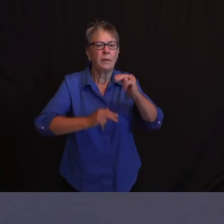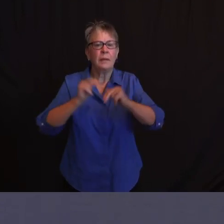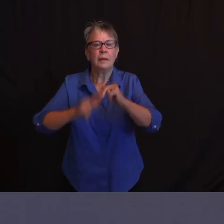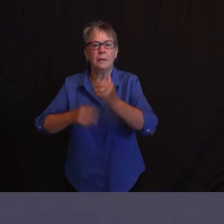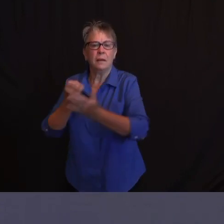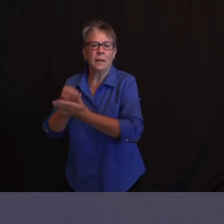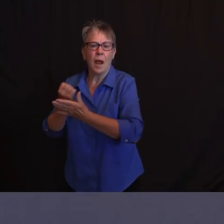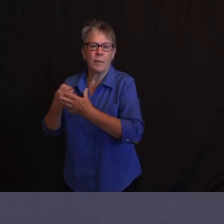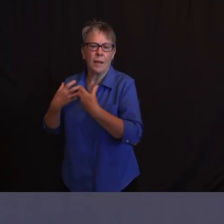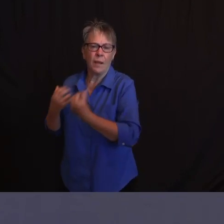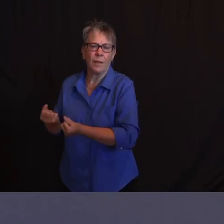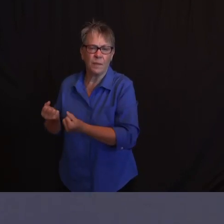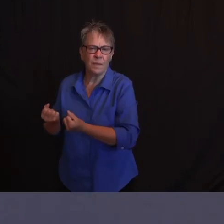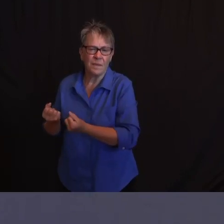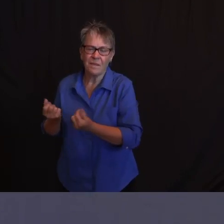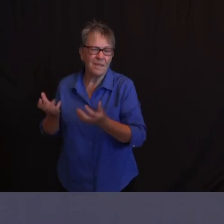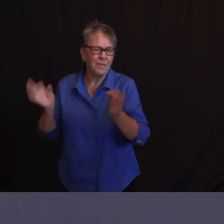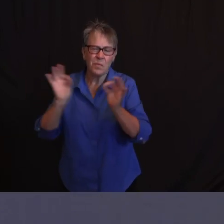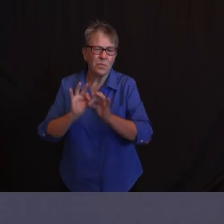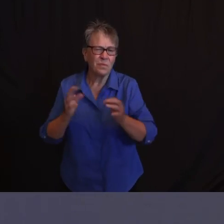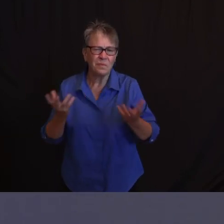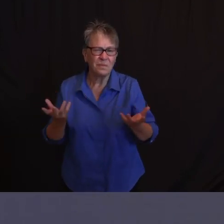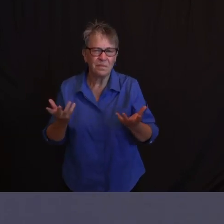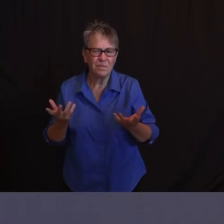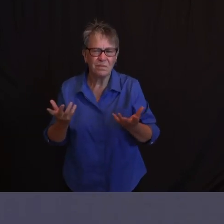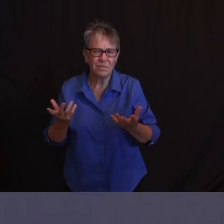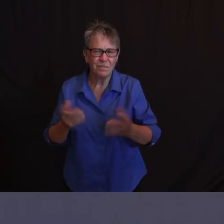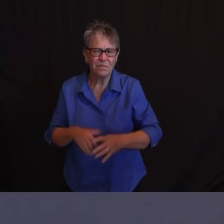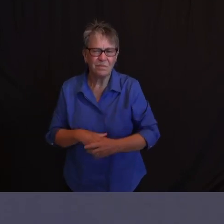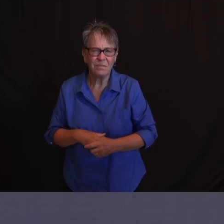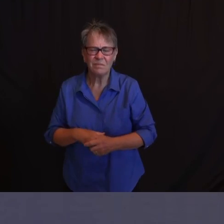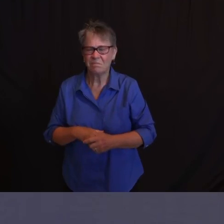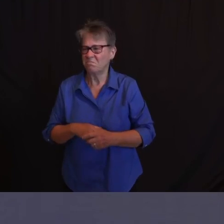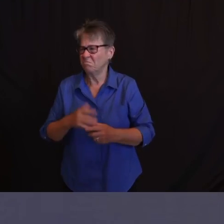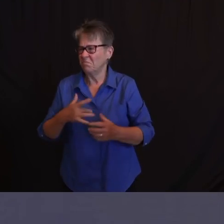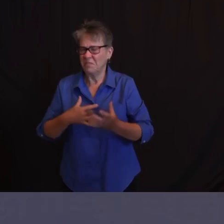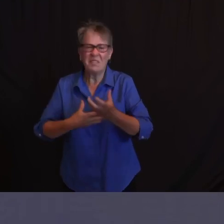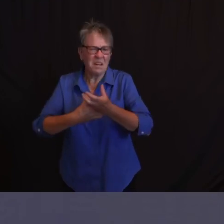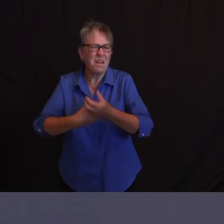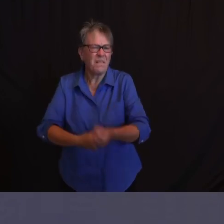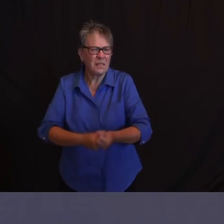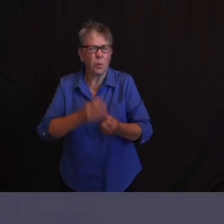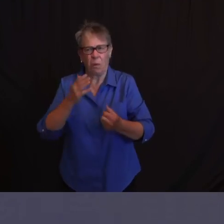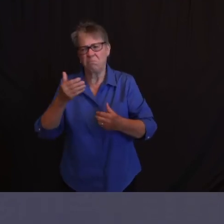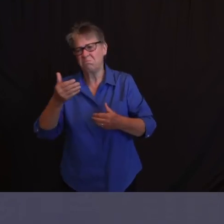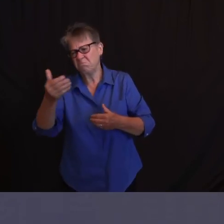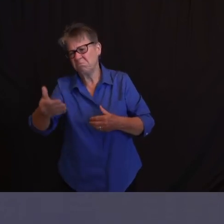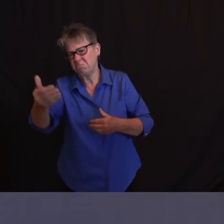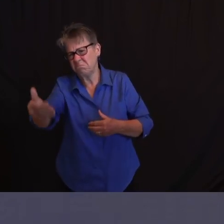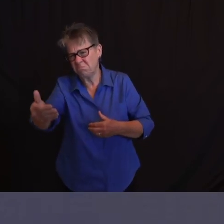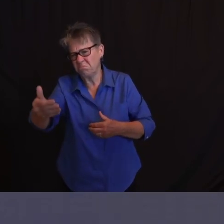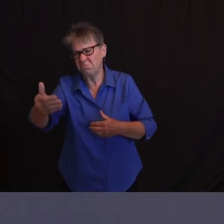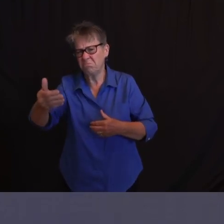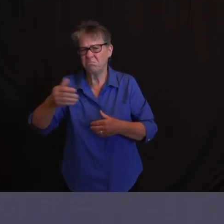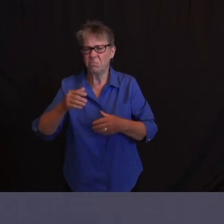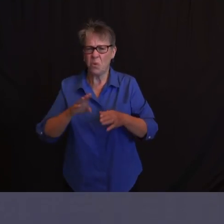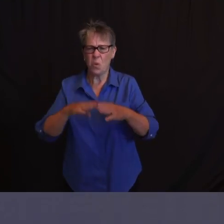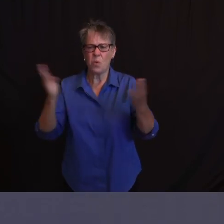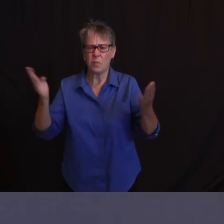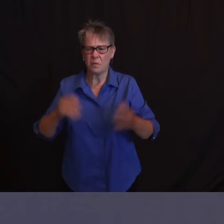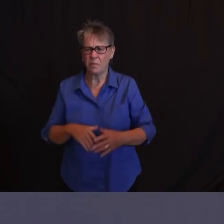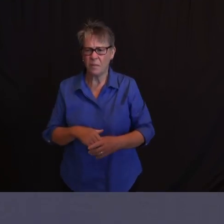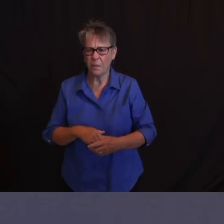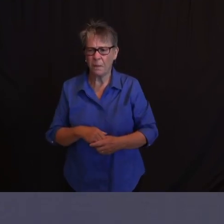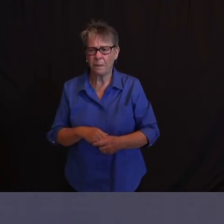again. And I'm completely convinced, as painful as it is. In other words, we want to get to inside dining as much